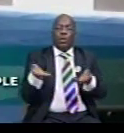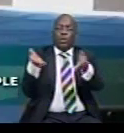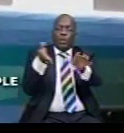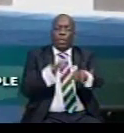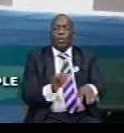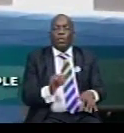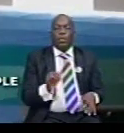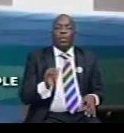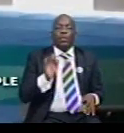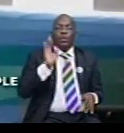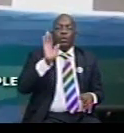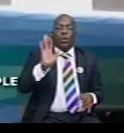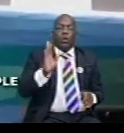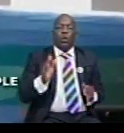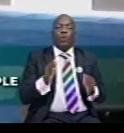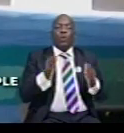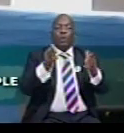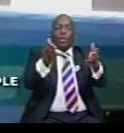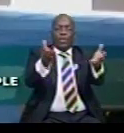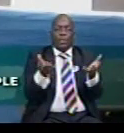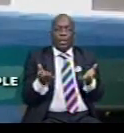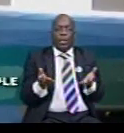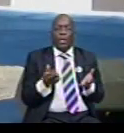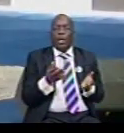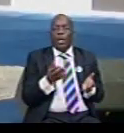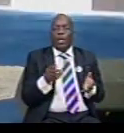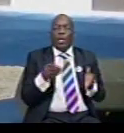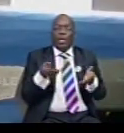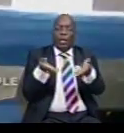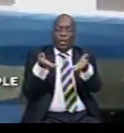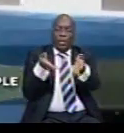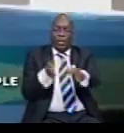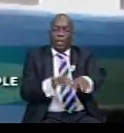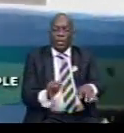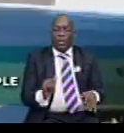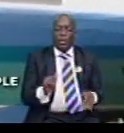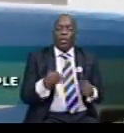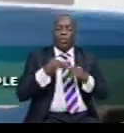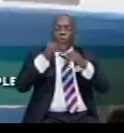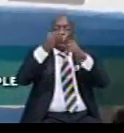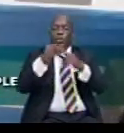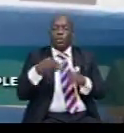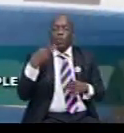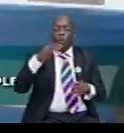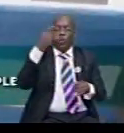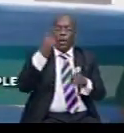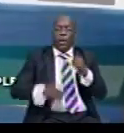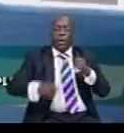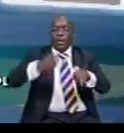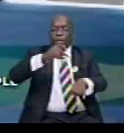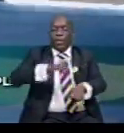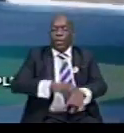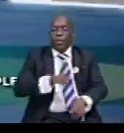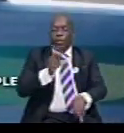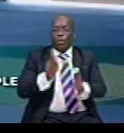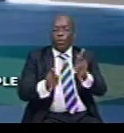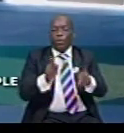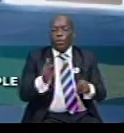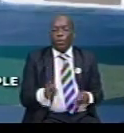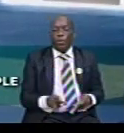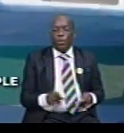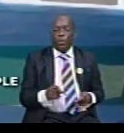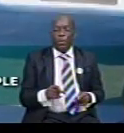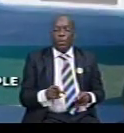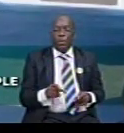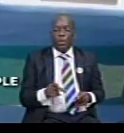your zeal, the deadening peculiarities of end time people. Look at